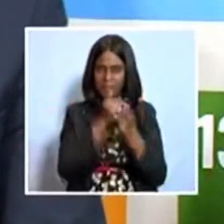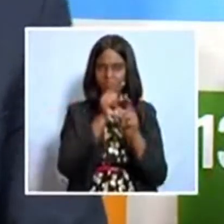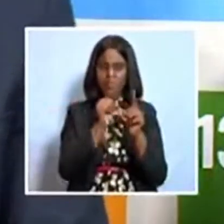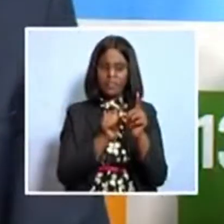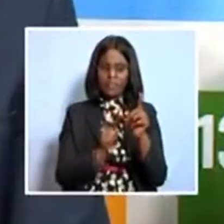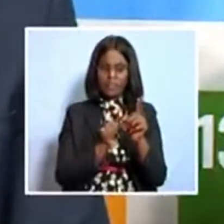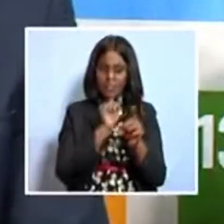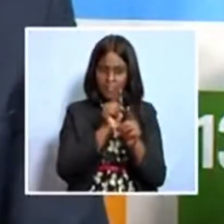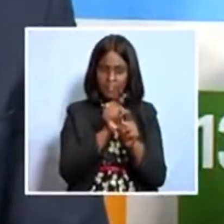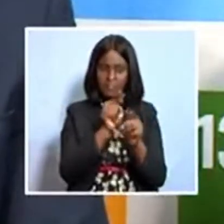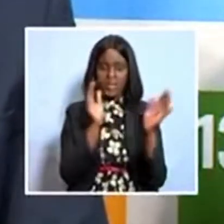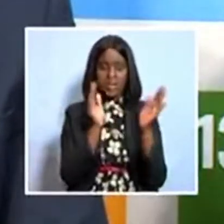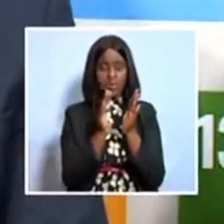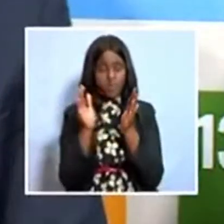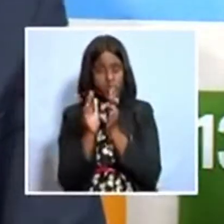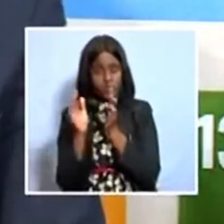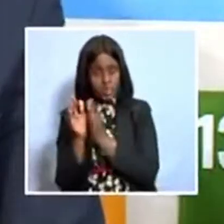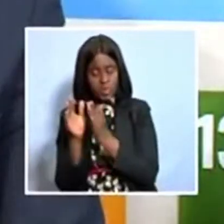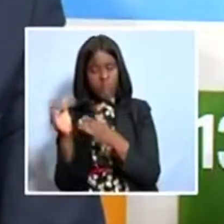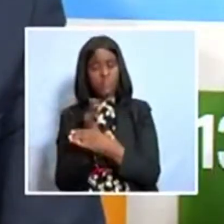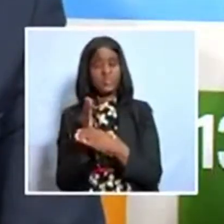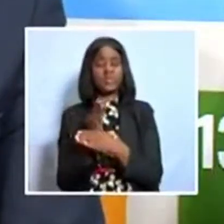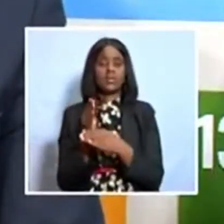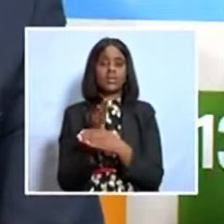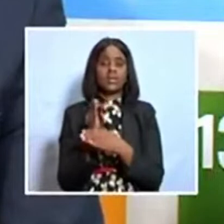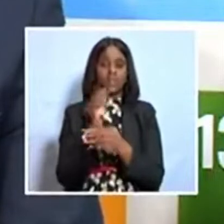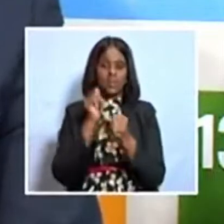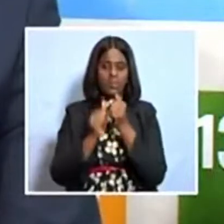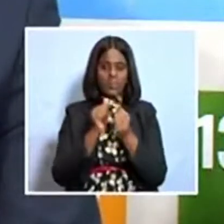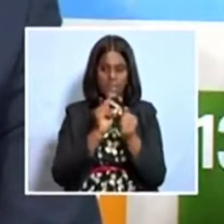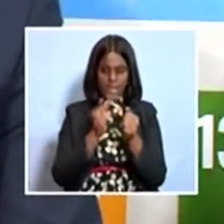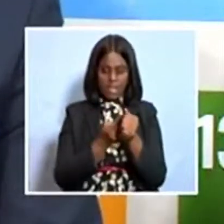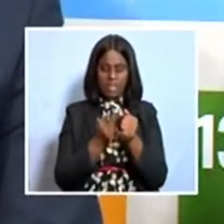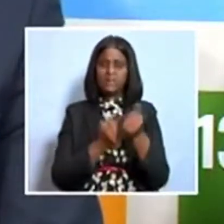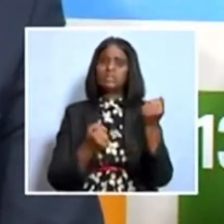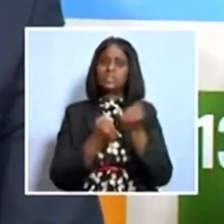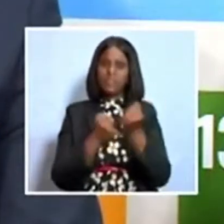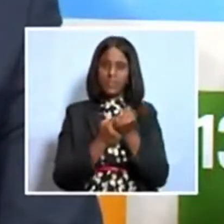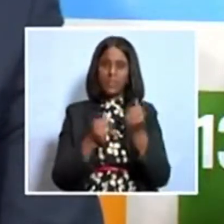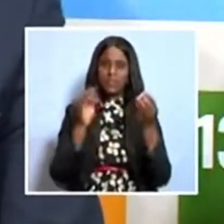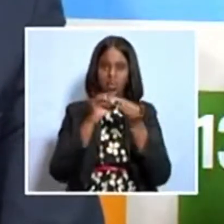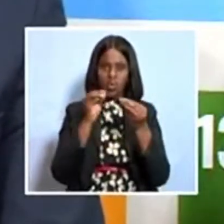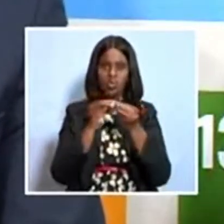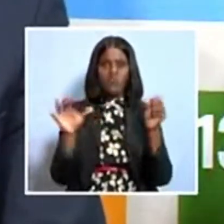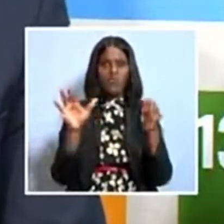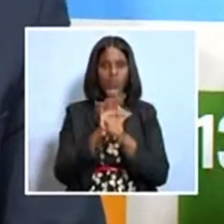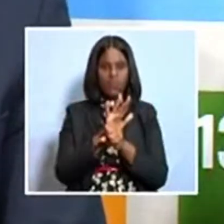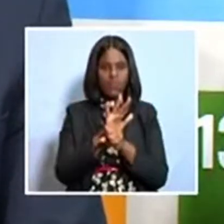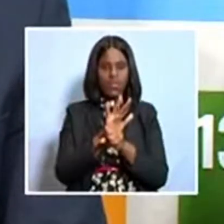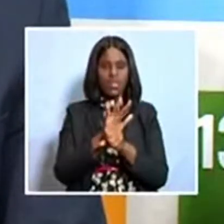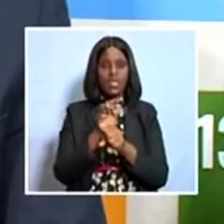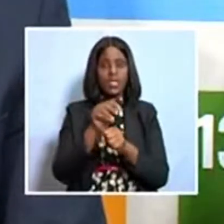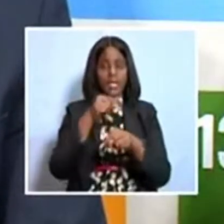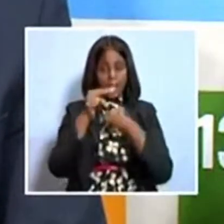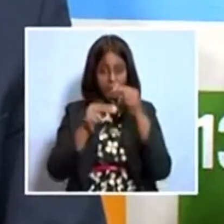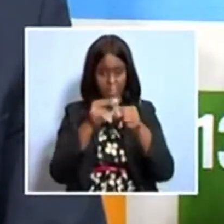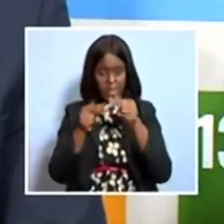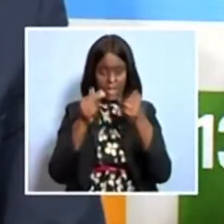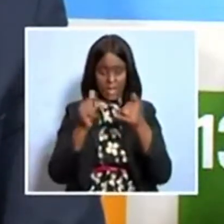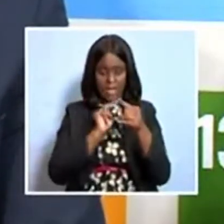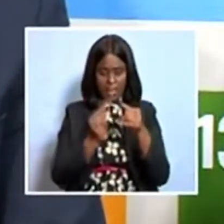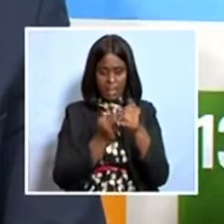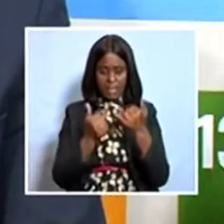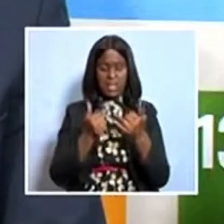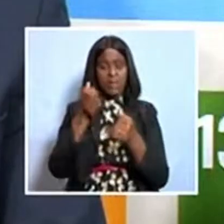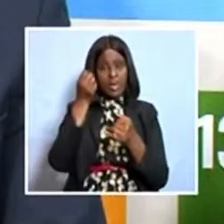And these are small, medium enterprises, which we support more or less. So it really, we